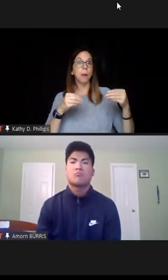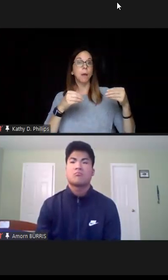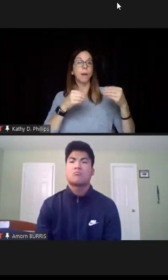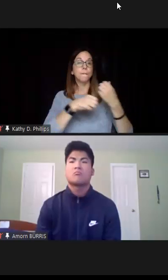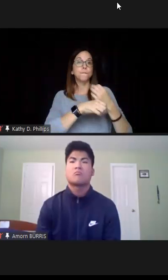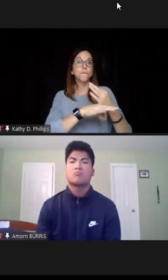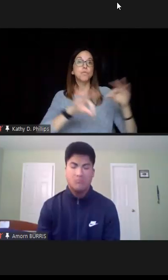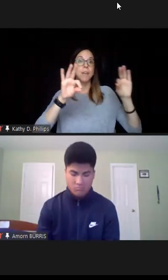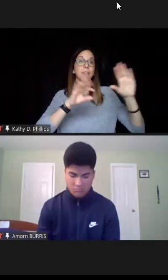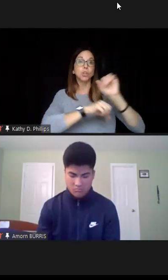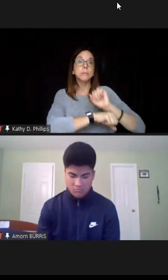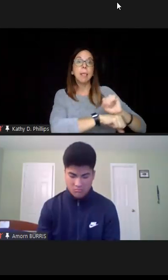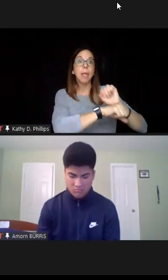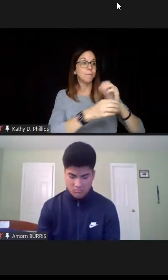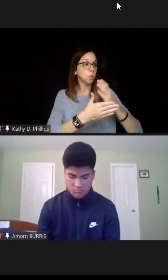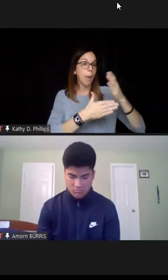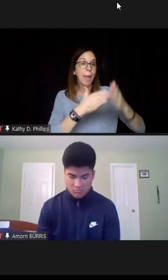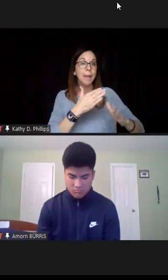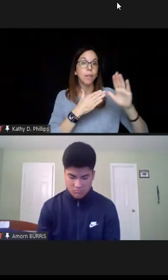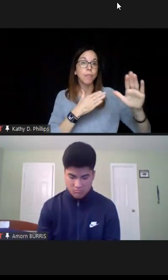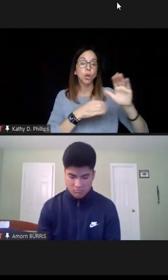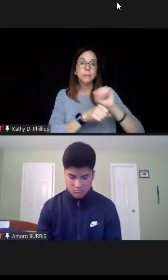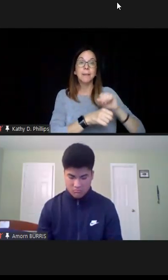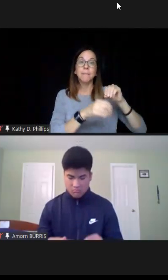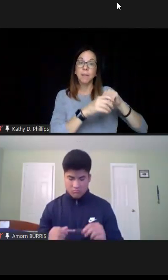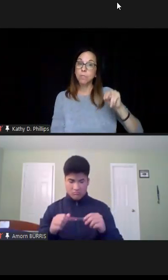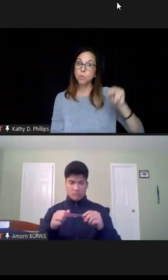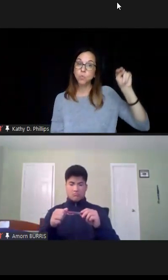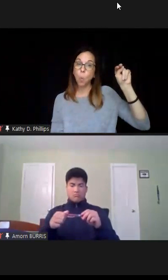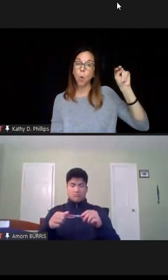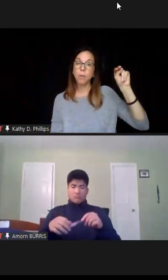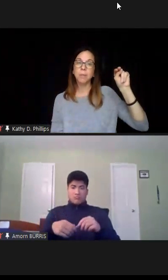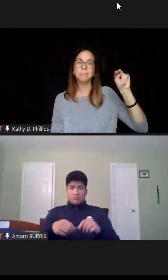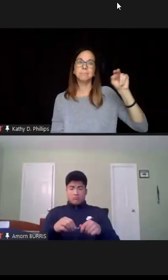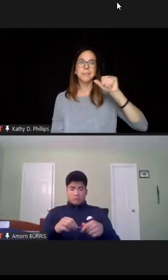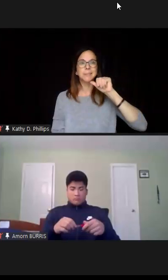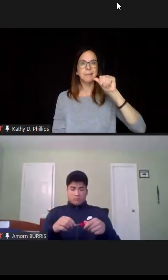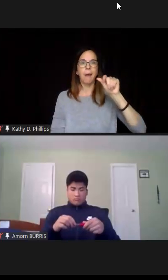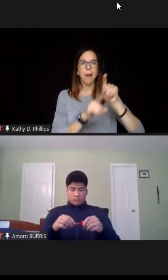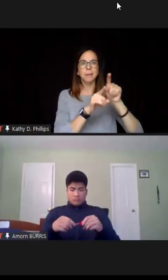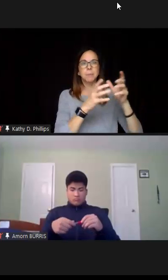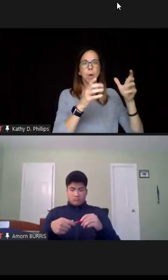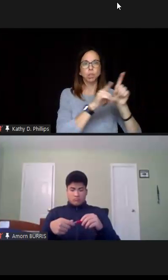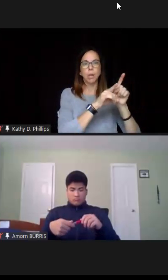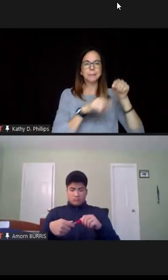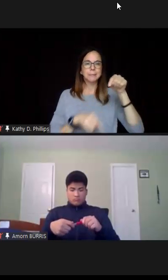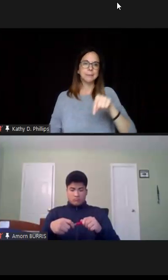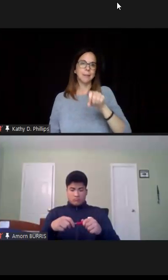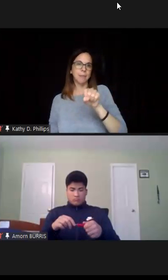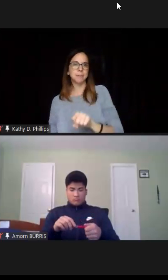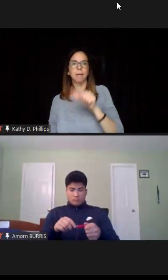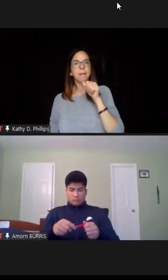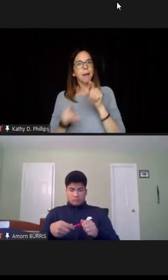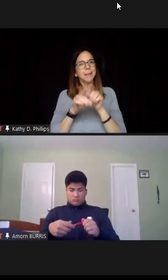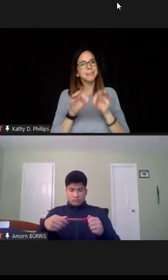slavery, particularly in the North, where it isn't as widespread or important for